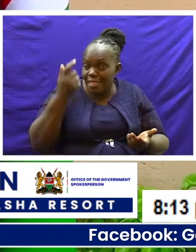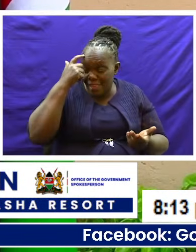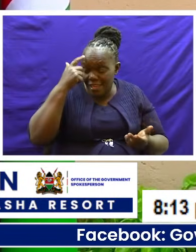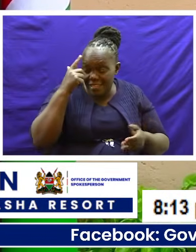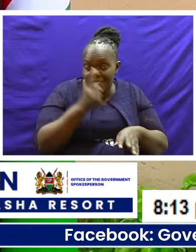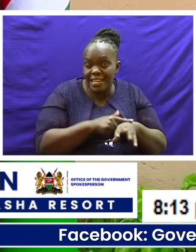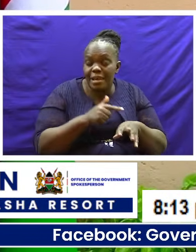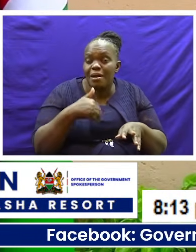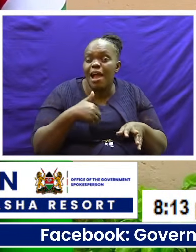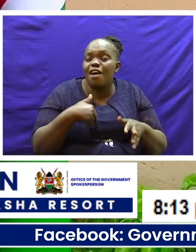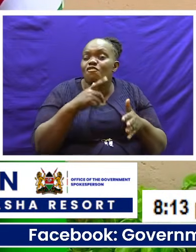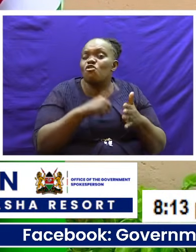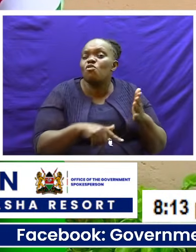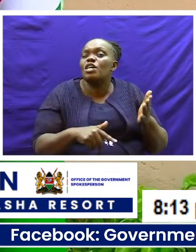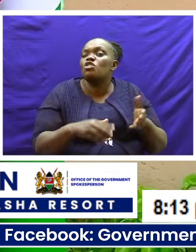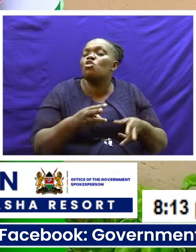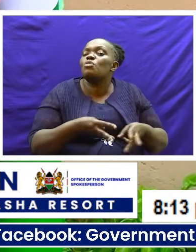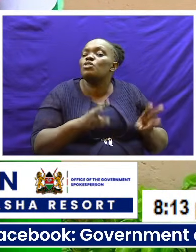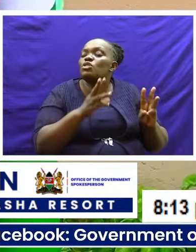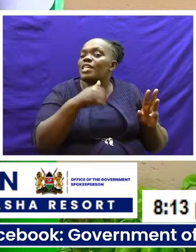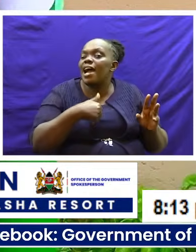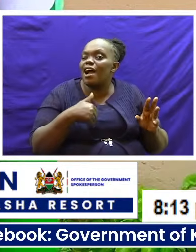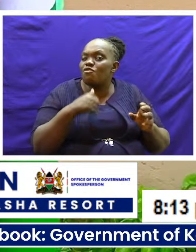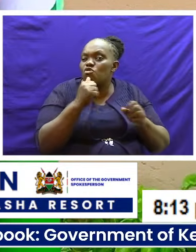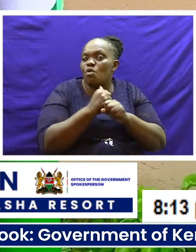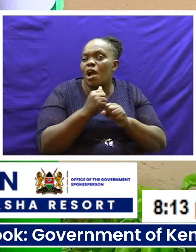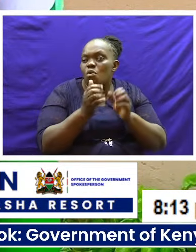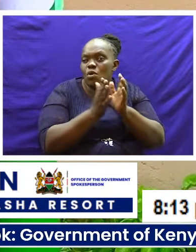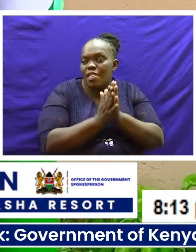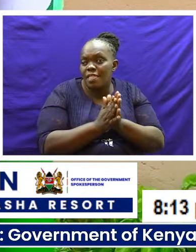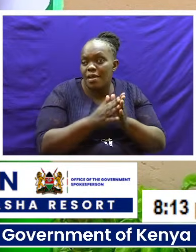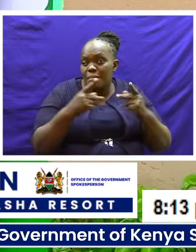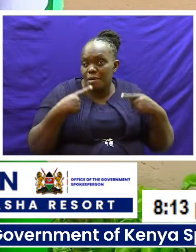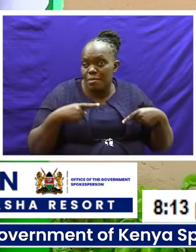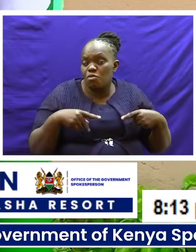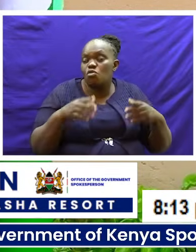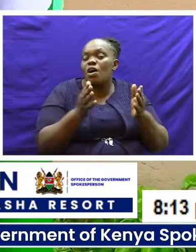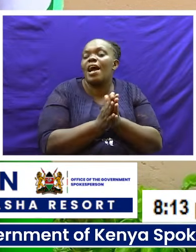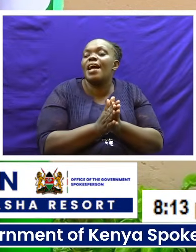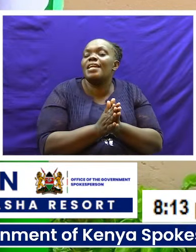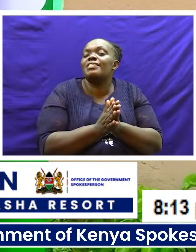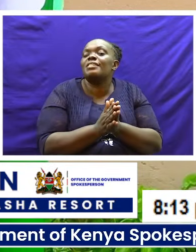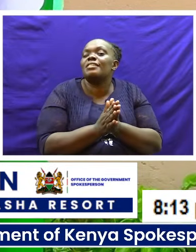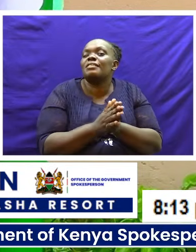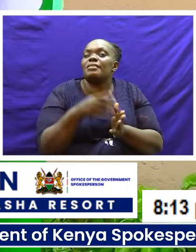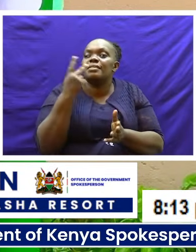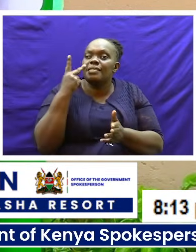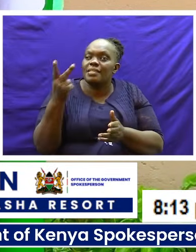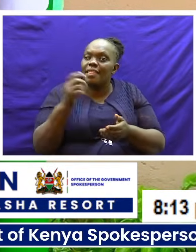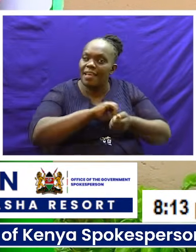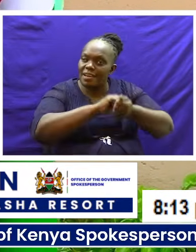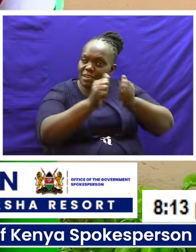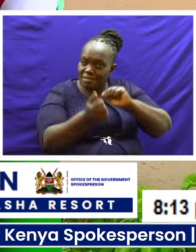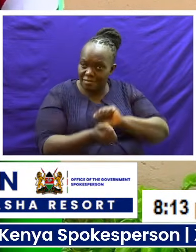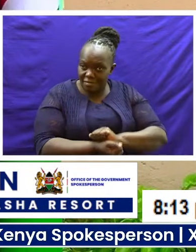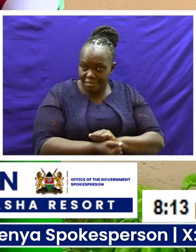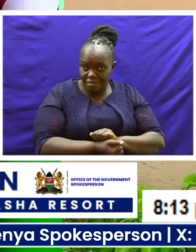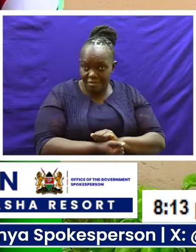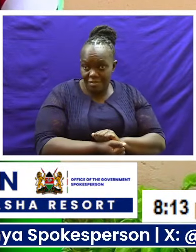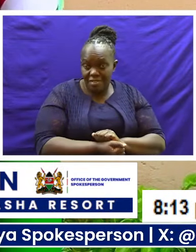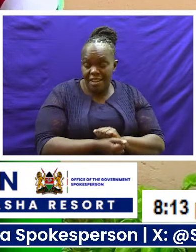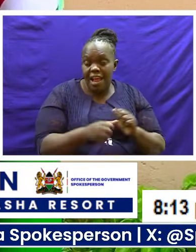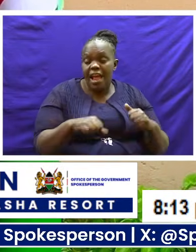have the slightest opportunity to work with people and just see the transformation